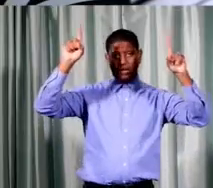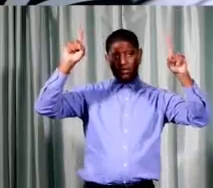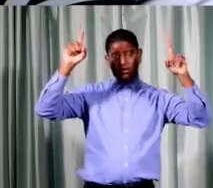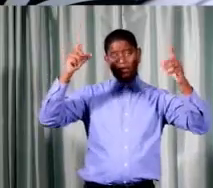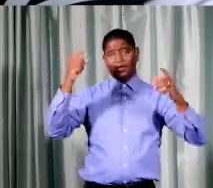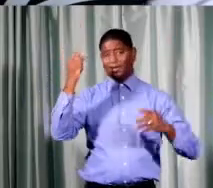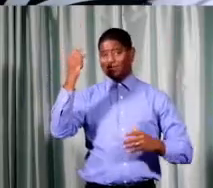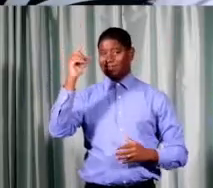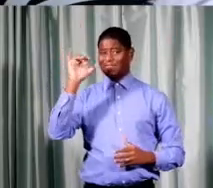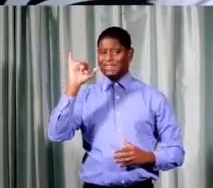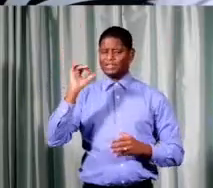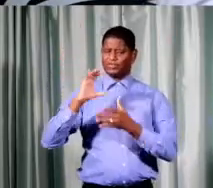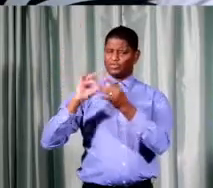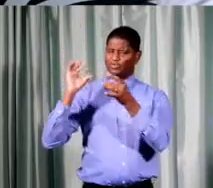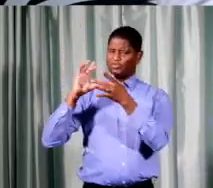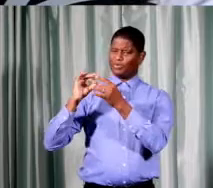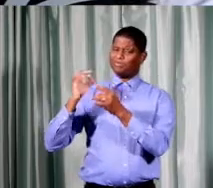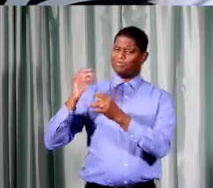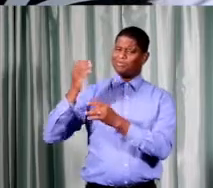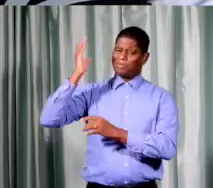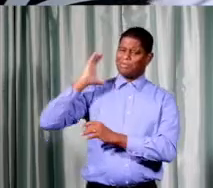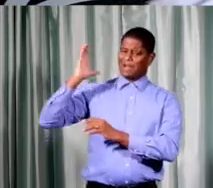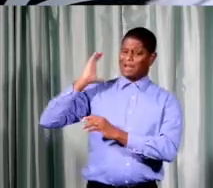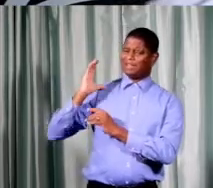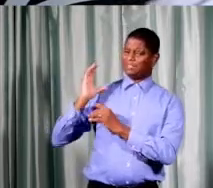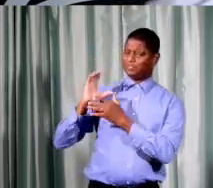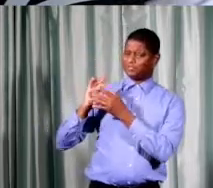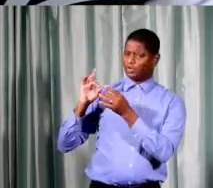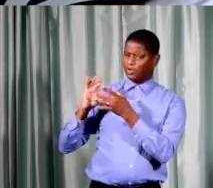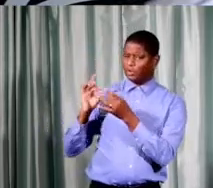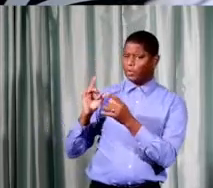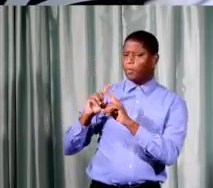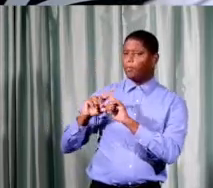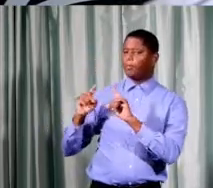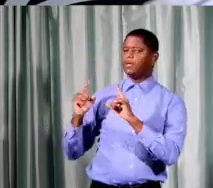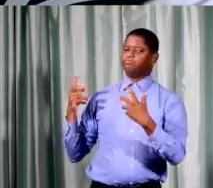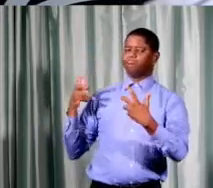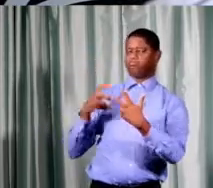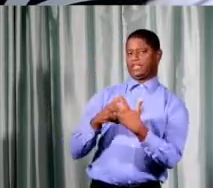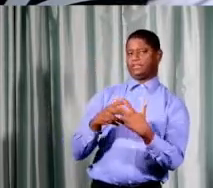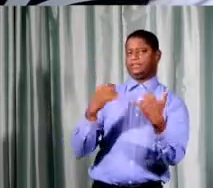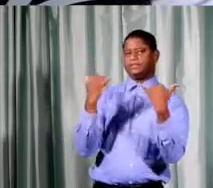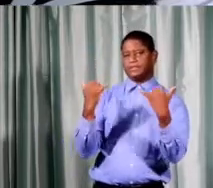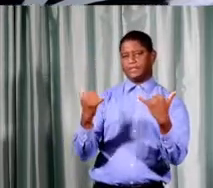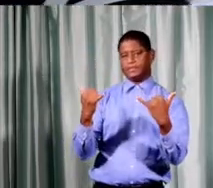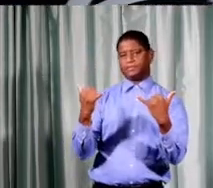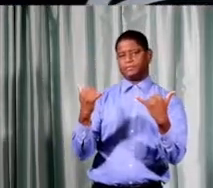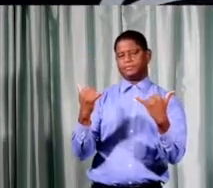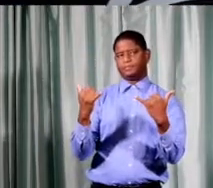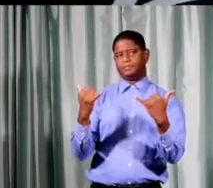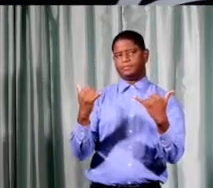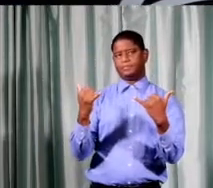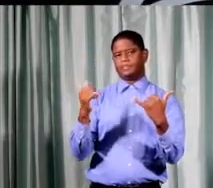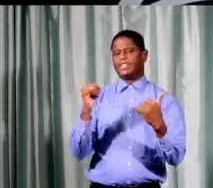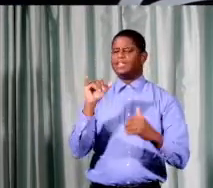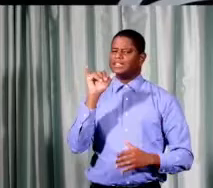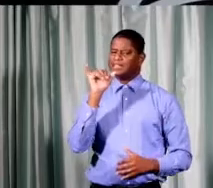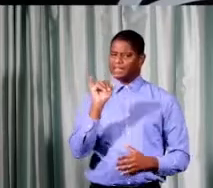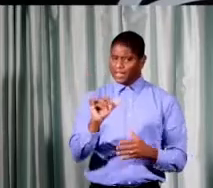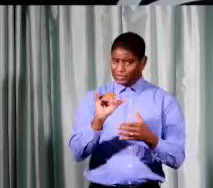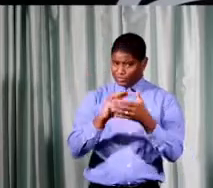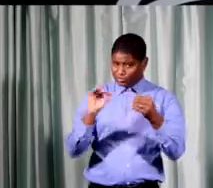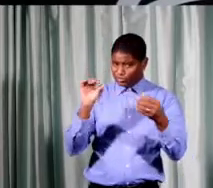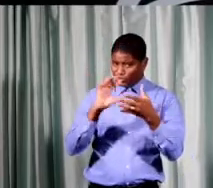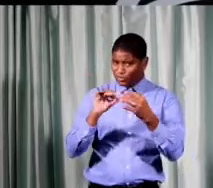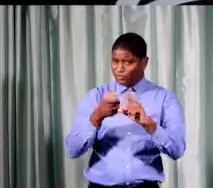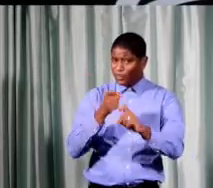today. This was said by these two folks who you may not recognize, but when you see the names,